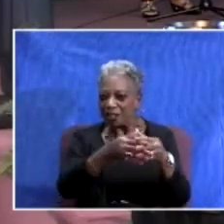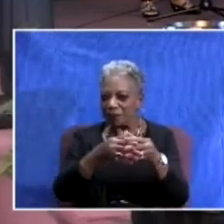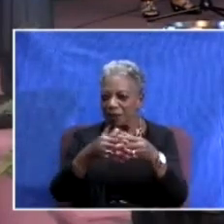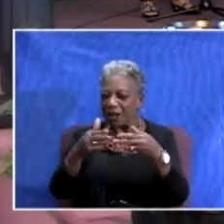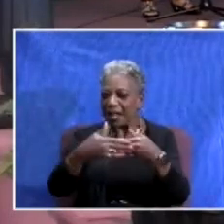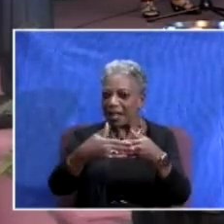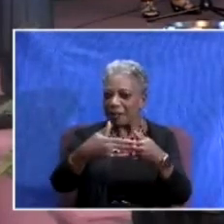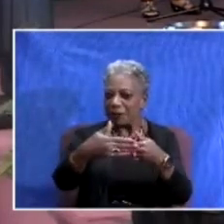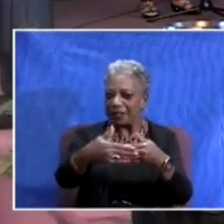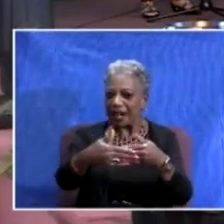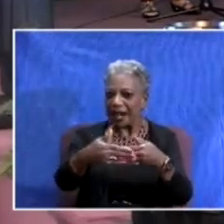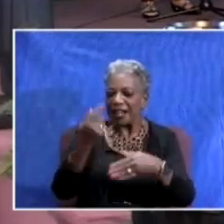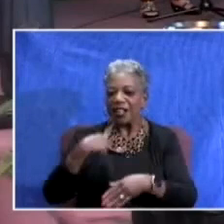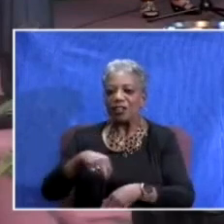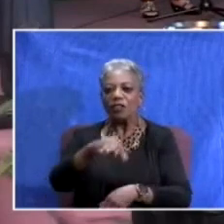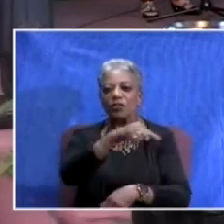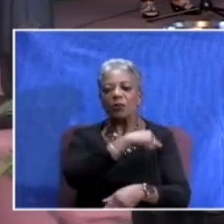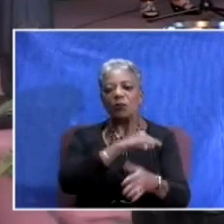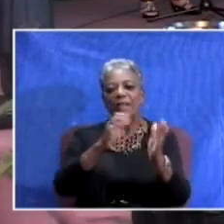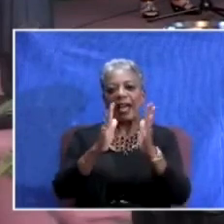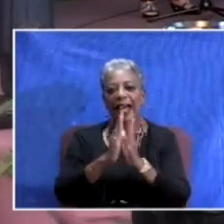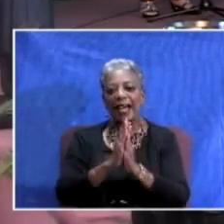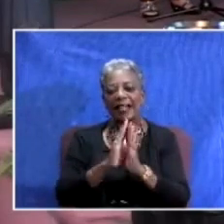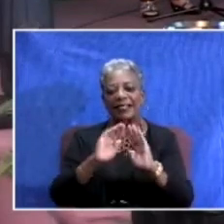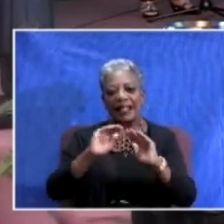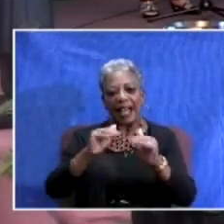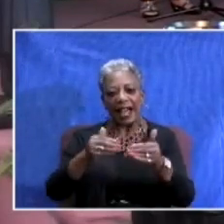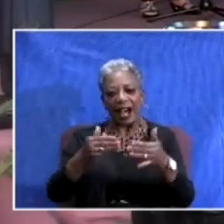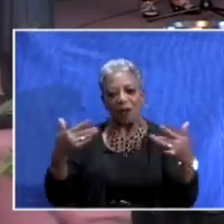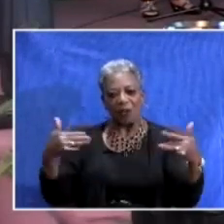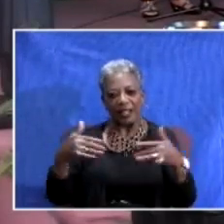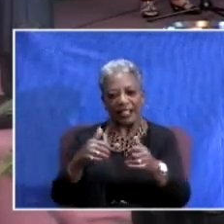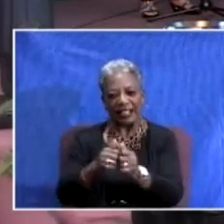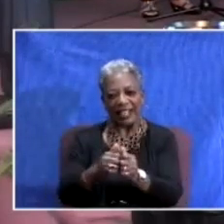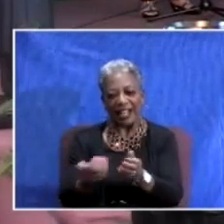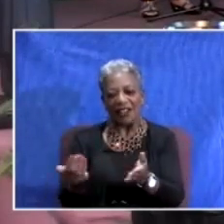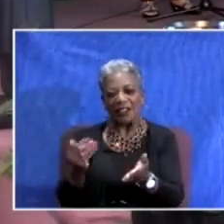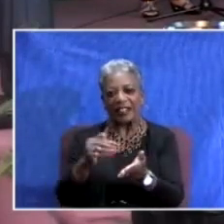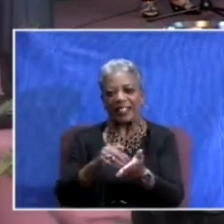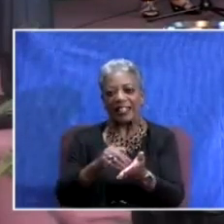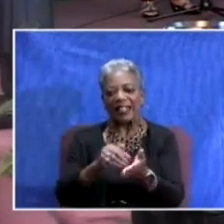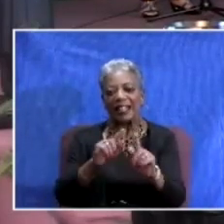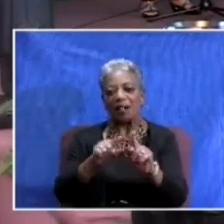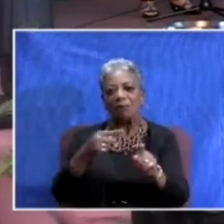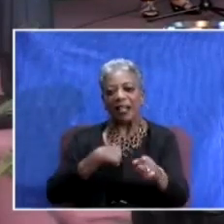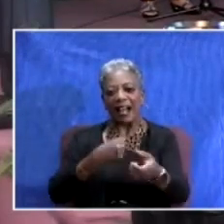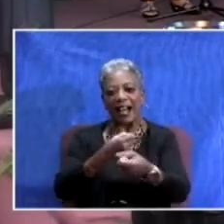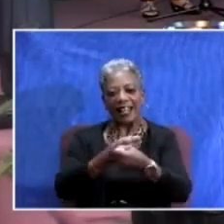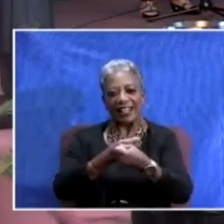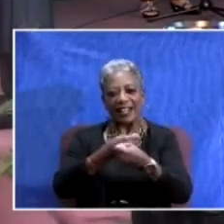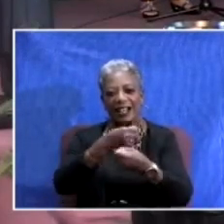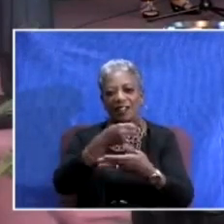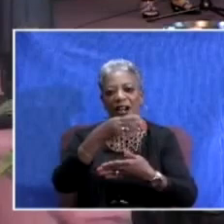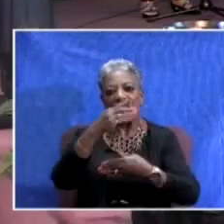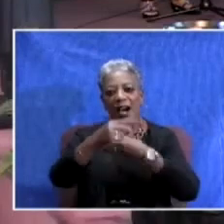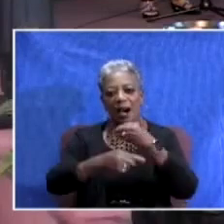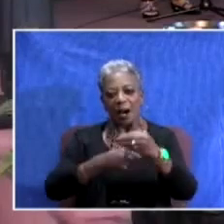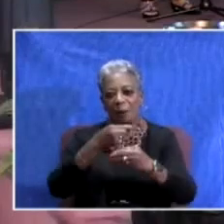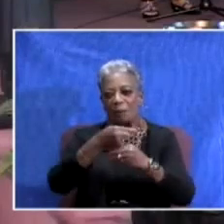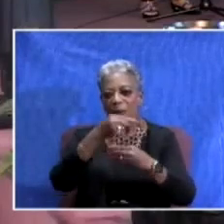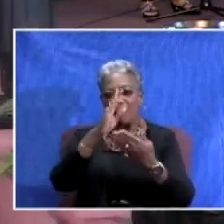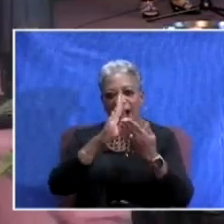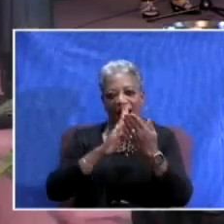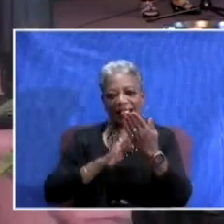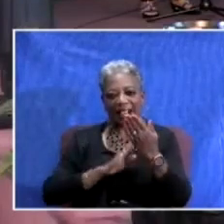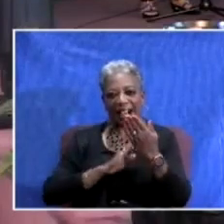going to be? How are we going to gather again? But the thing that I love about my God is that Romans 8 reminds us, and we